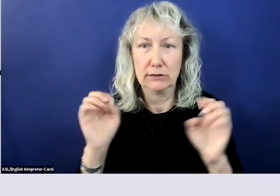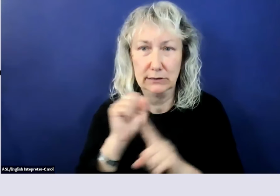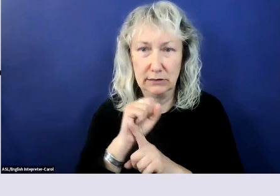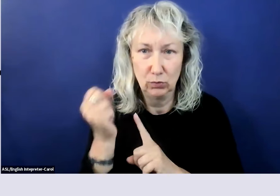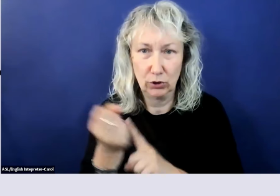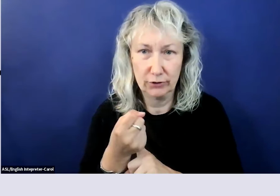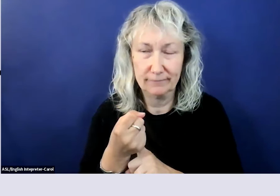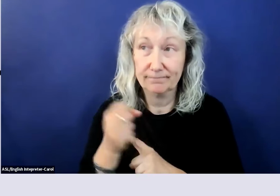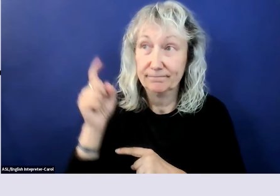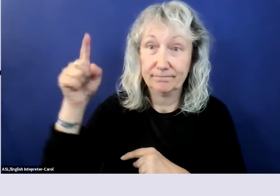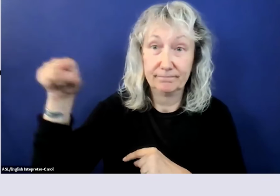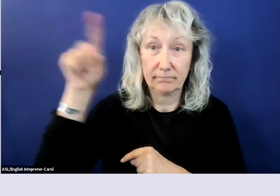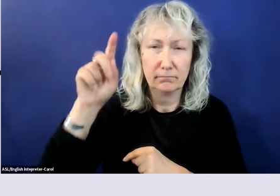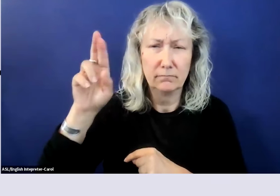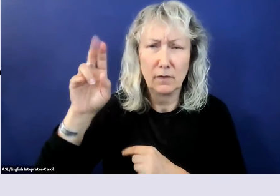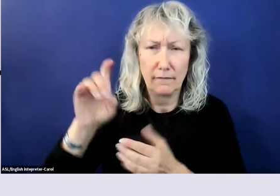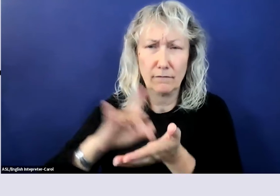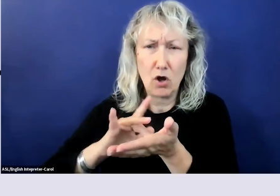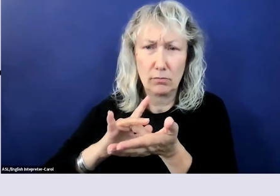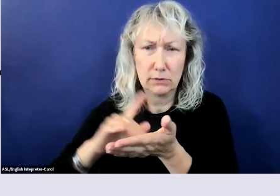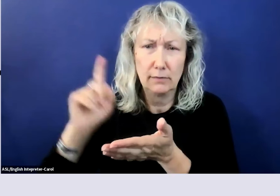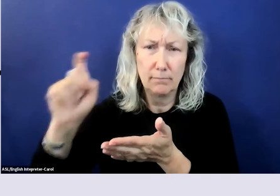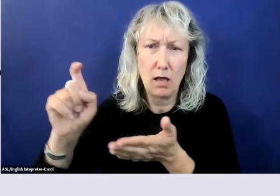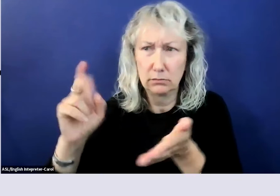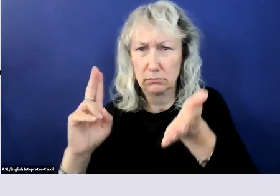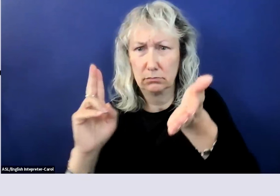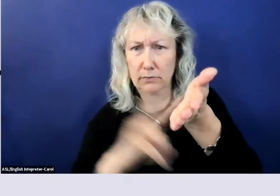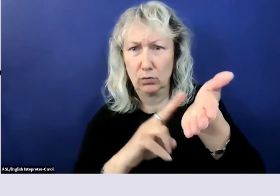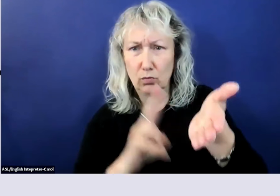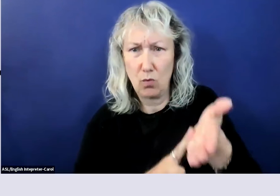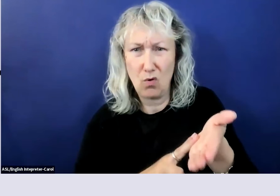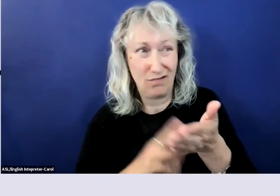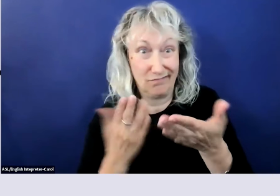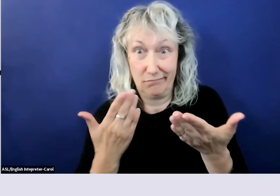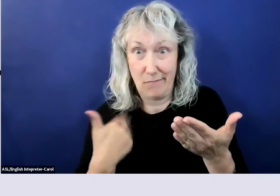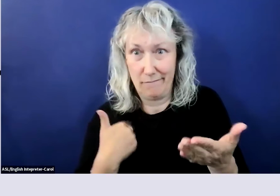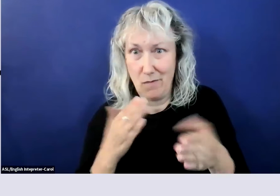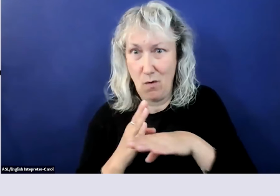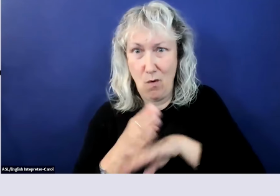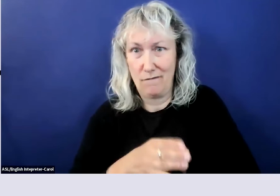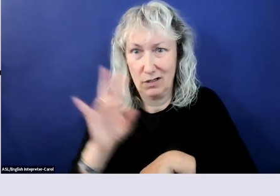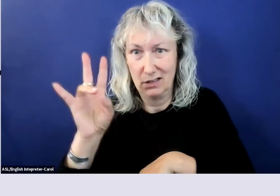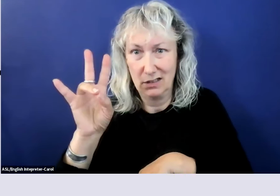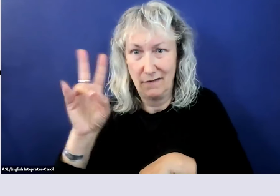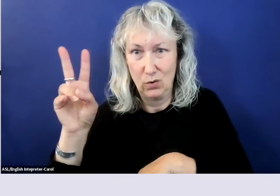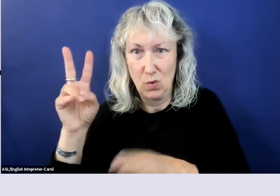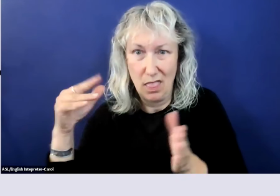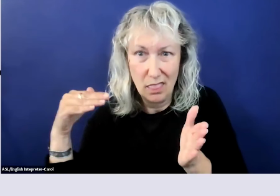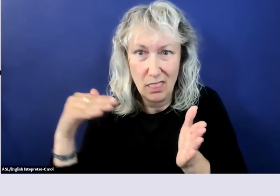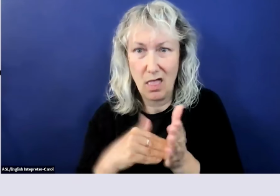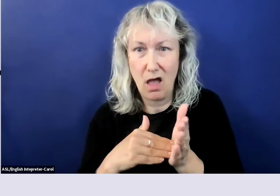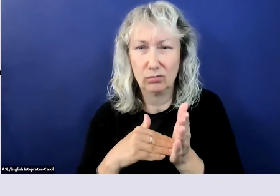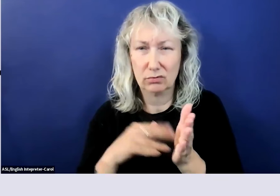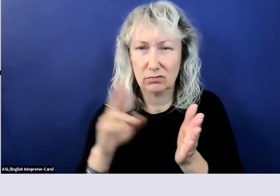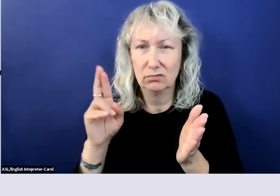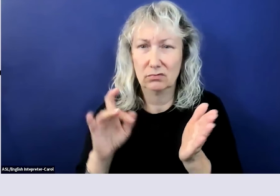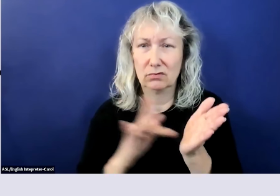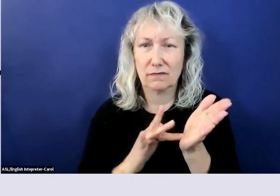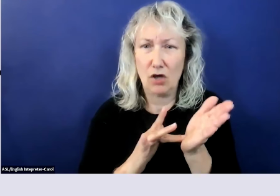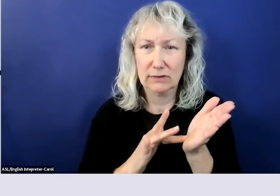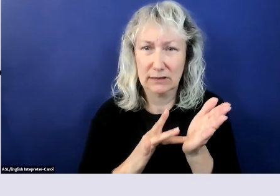Pharmacies have to enroll, and nationally, there are over 72,000 pharmacies enrolled. When